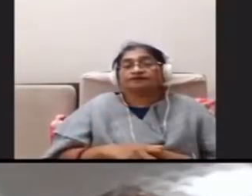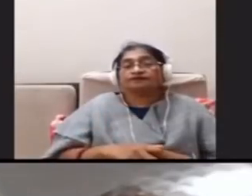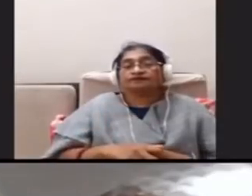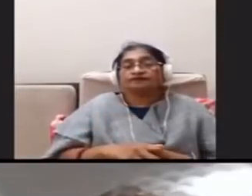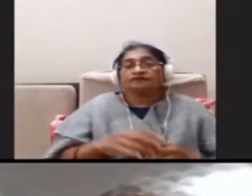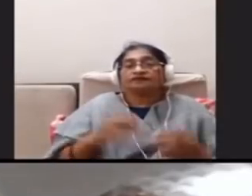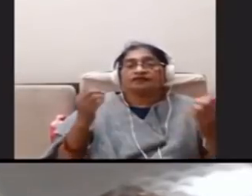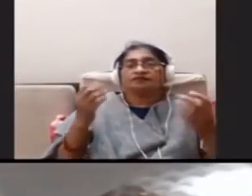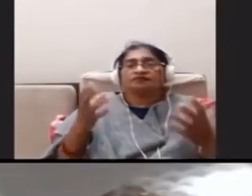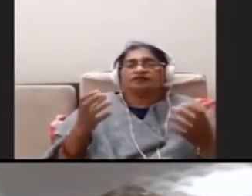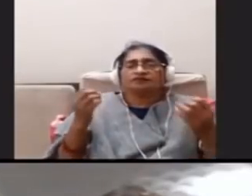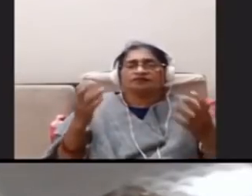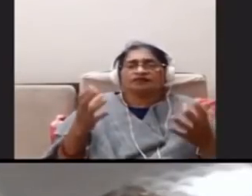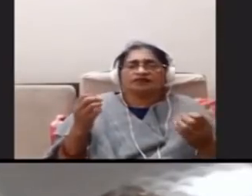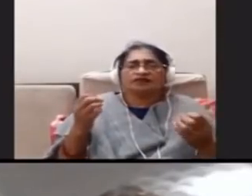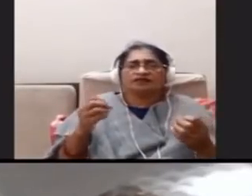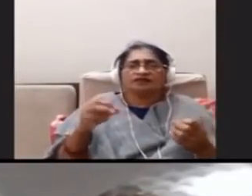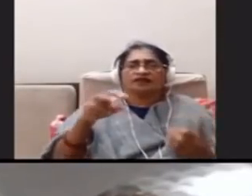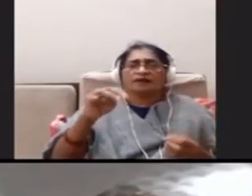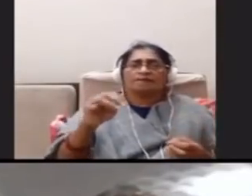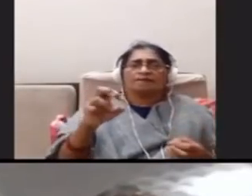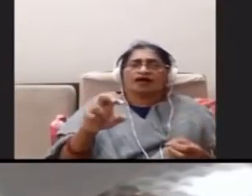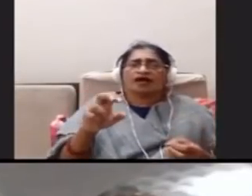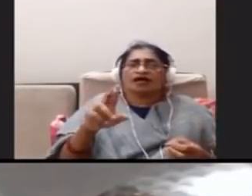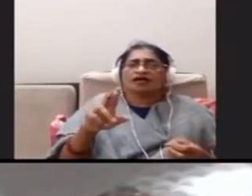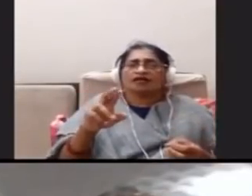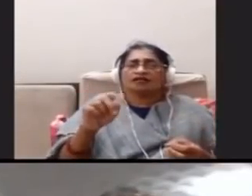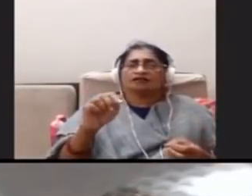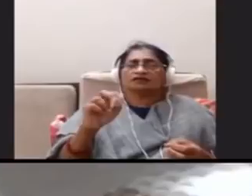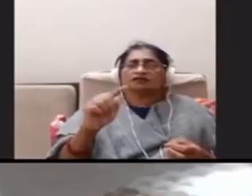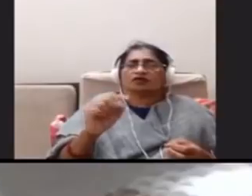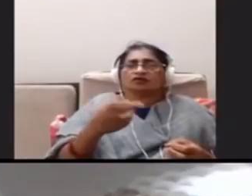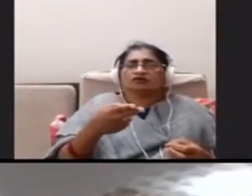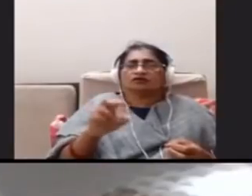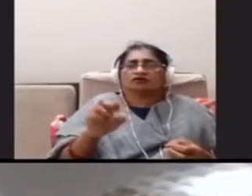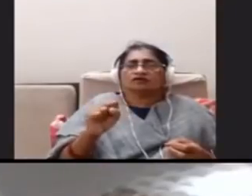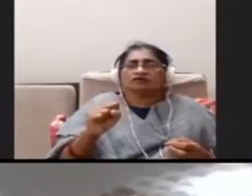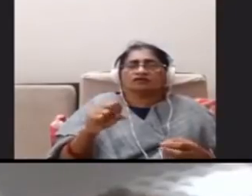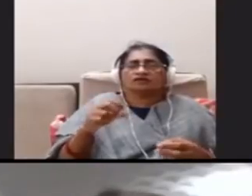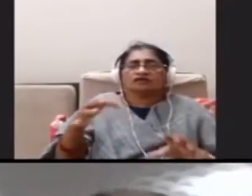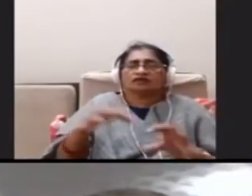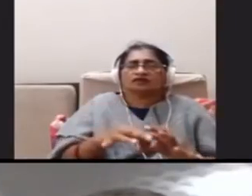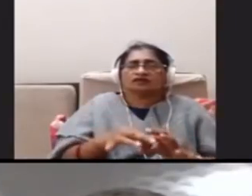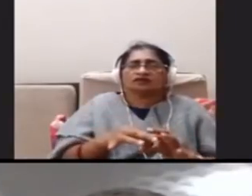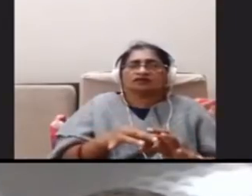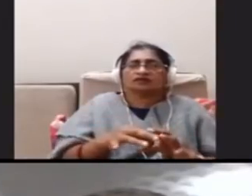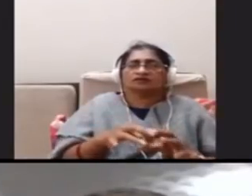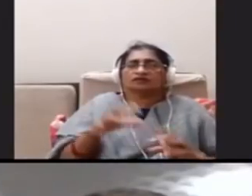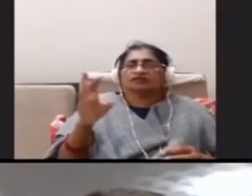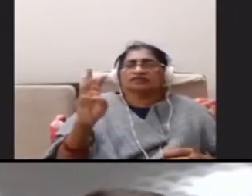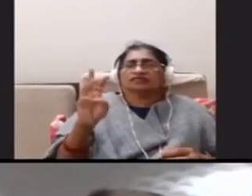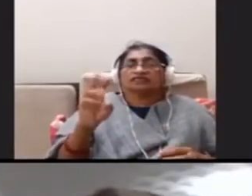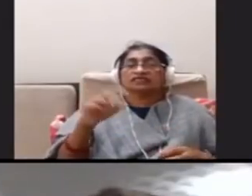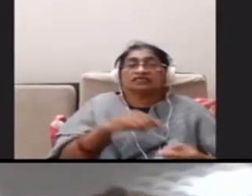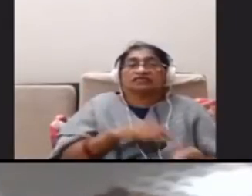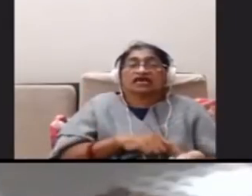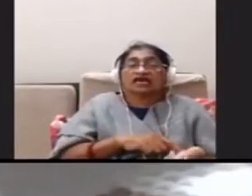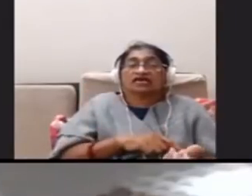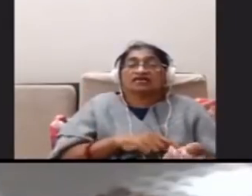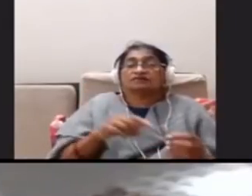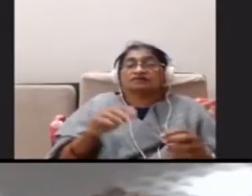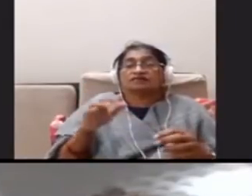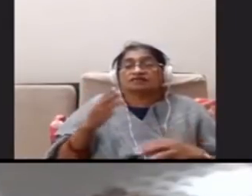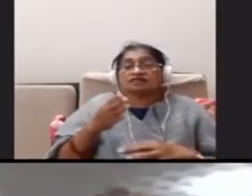several marathons. Peter has completed 12 full marathons, including the London Marathon 6 times and 18 half marathons. In